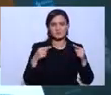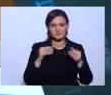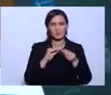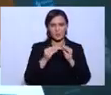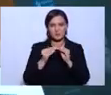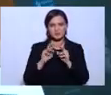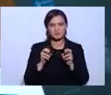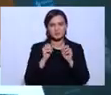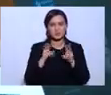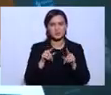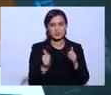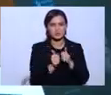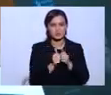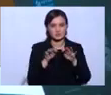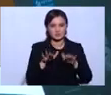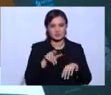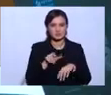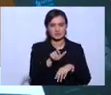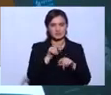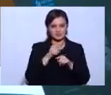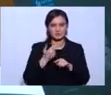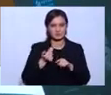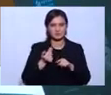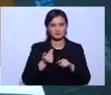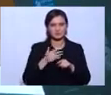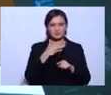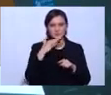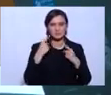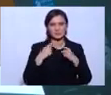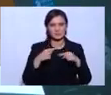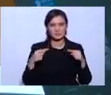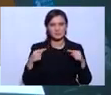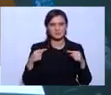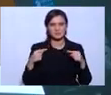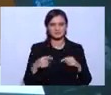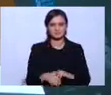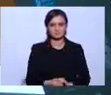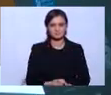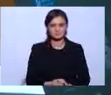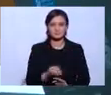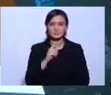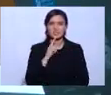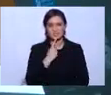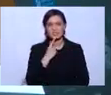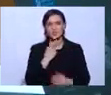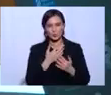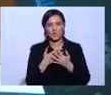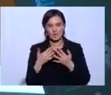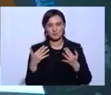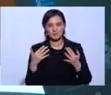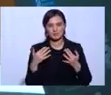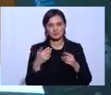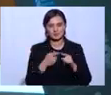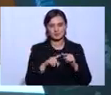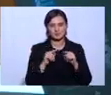are a lot of moral ambiguities, difficulties in his journey, because there are obviously the